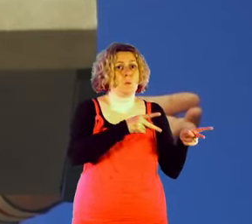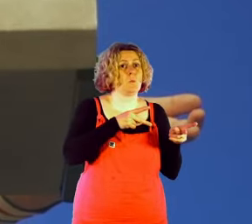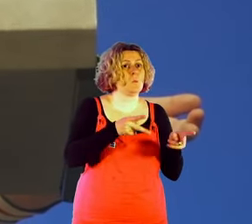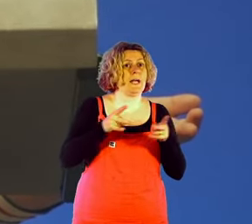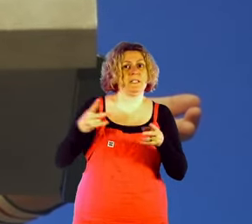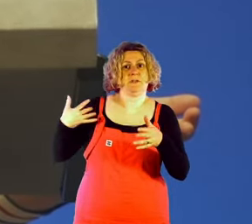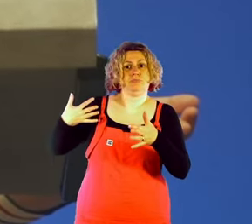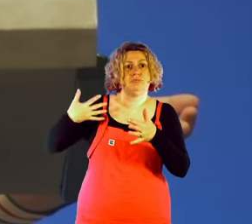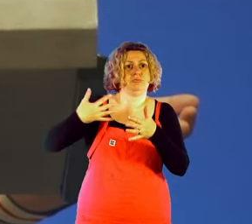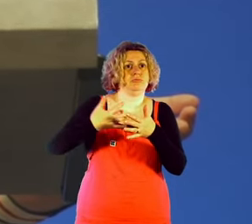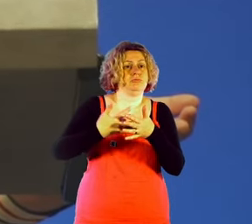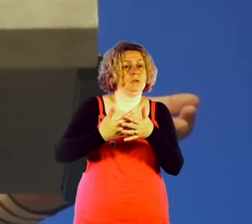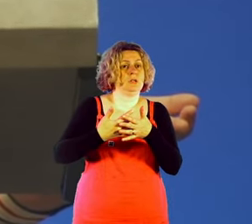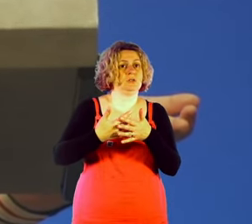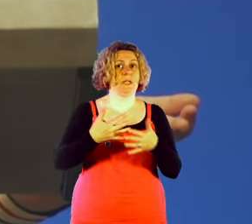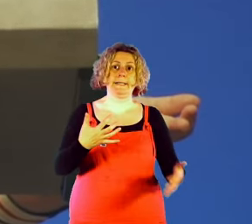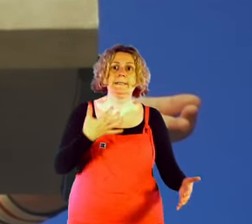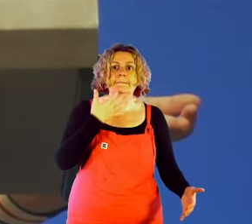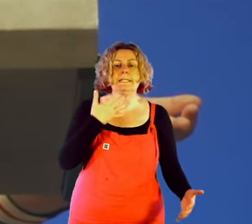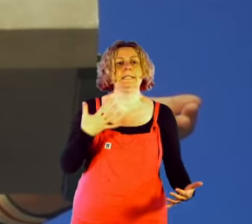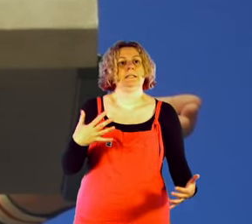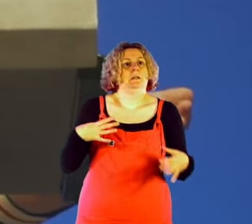they're sort of braced for it.